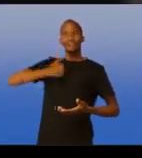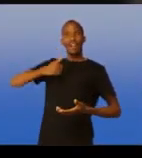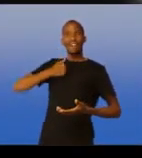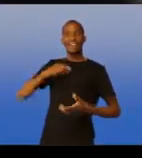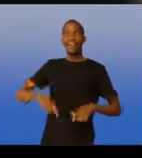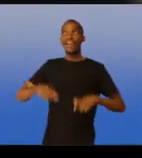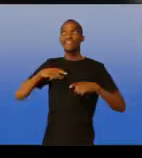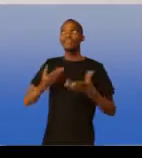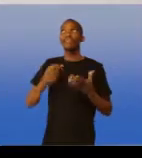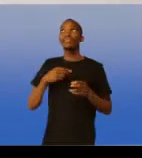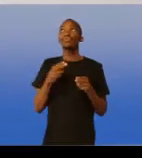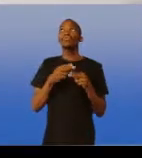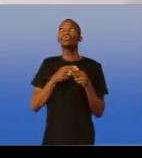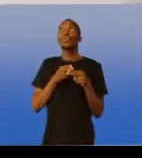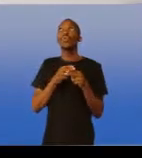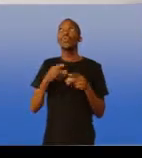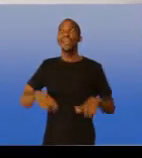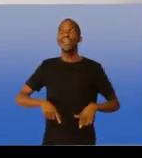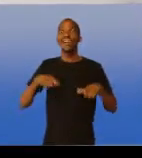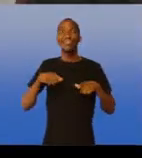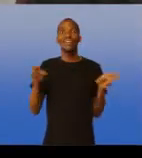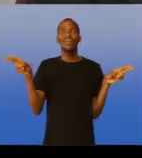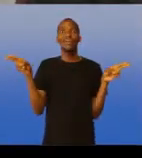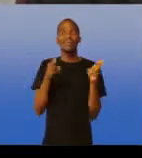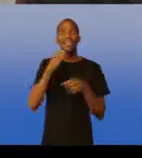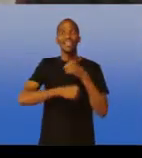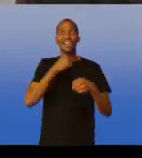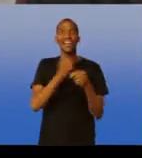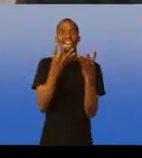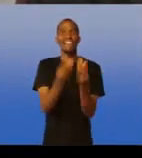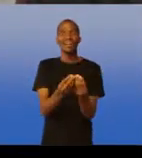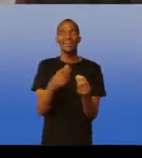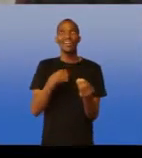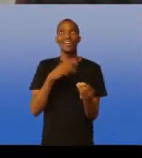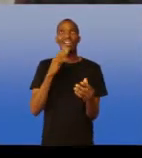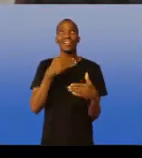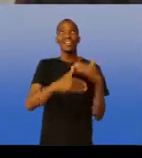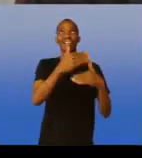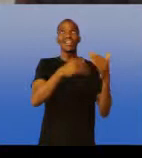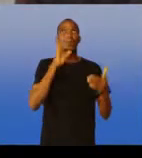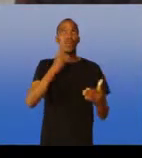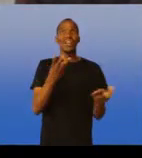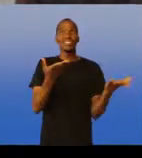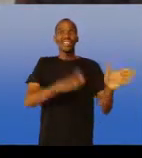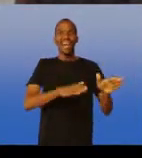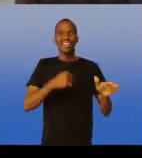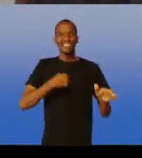go tshela dingwaga gongwe di ka nna 3 kana 5 hela e ke